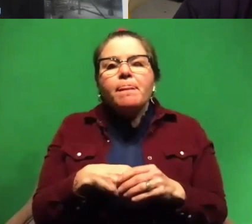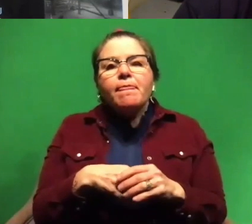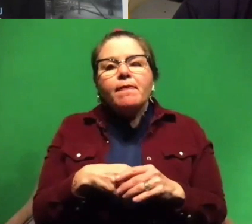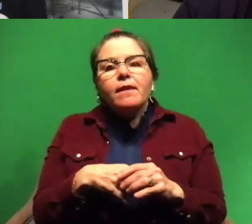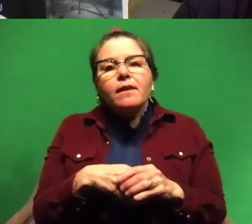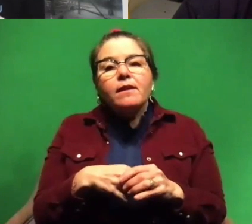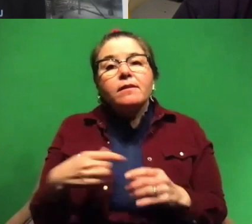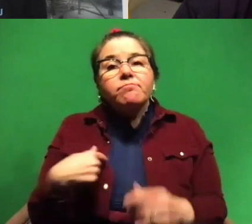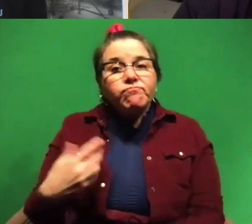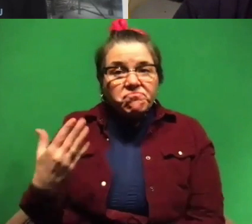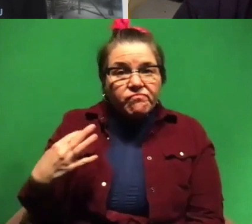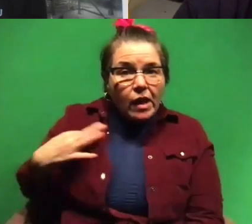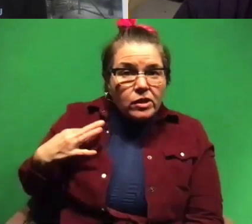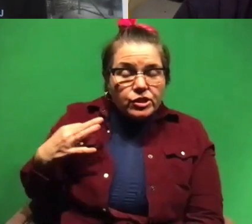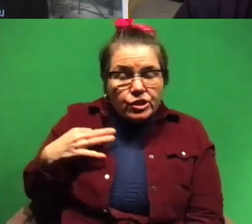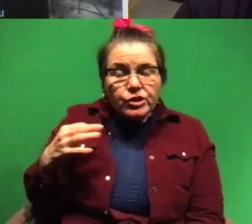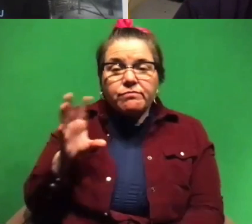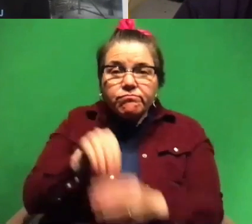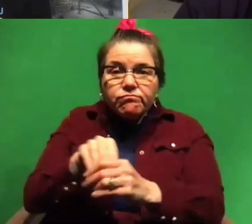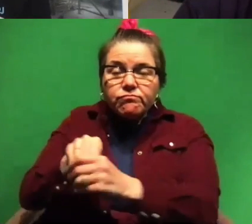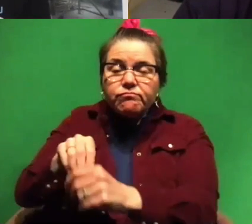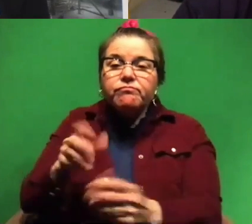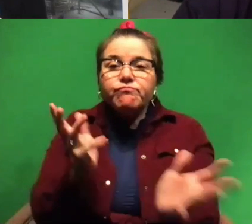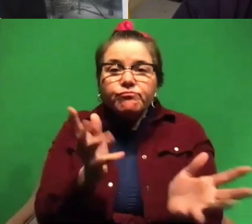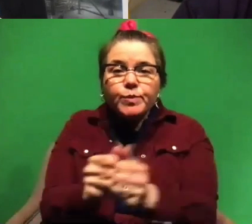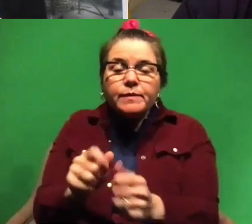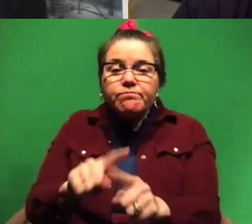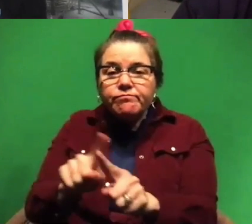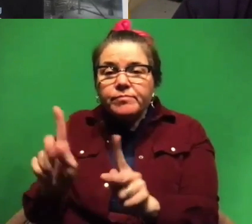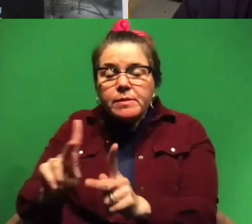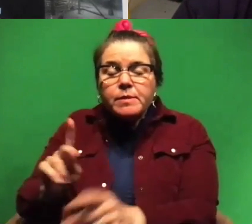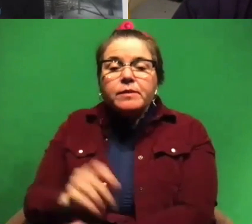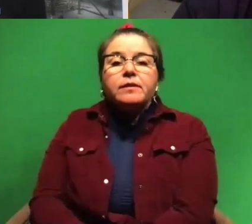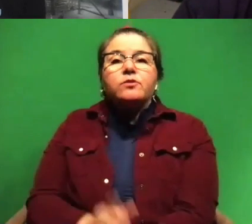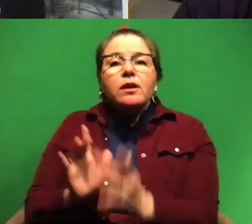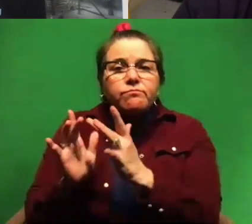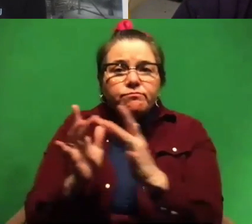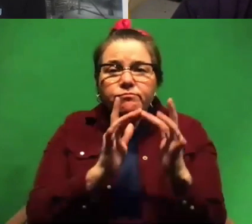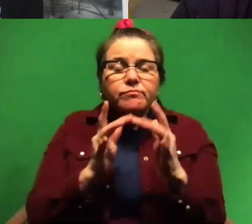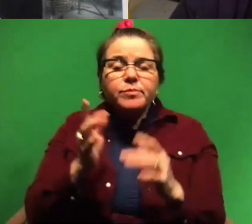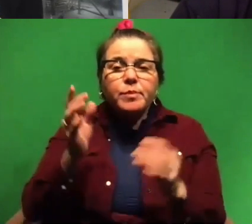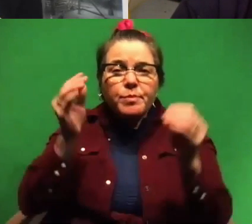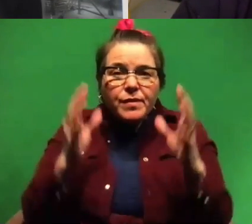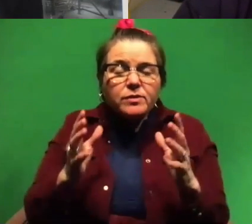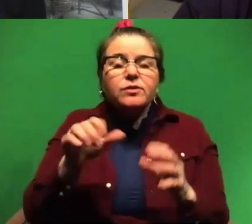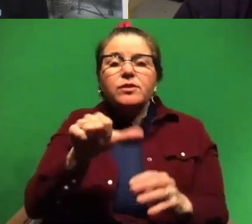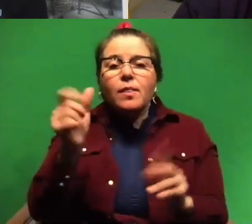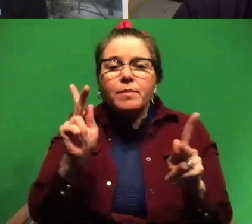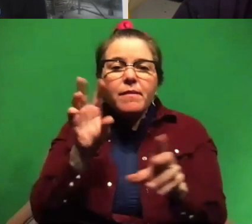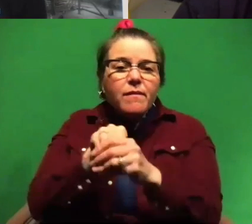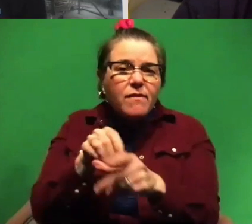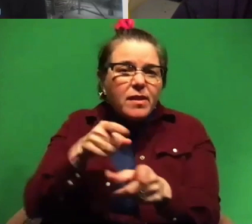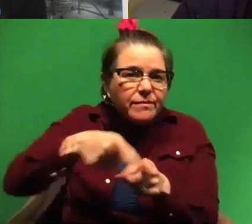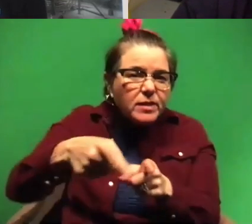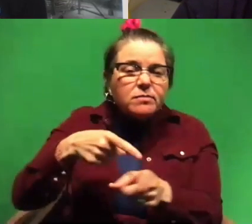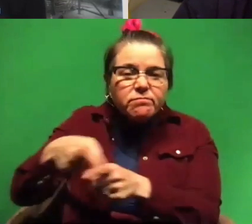And I volunteered. I got out there, I talked to people, I tried to network with professors and other people who were in the fields that I